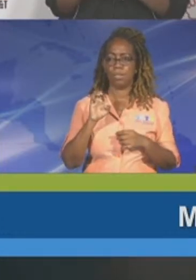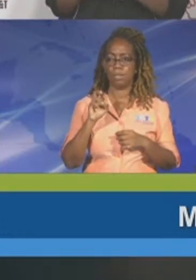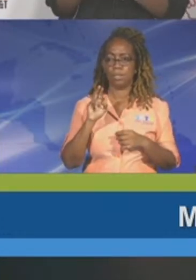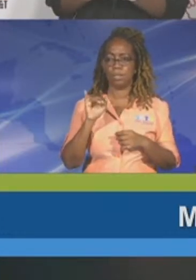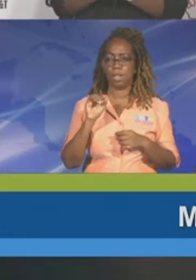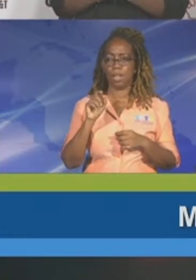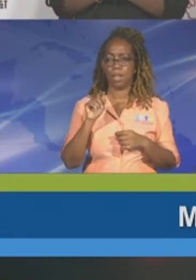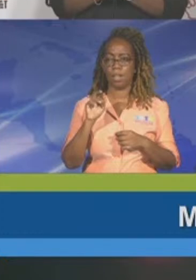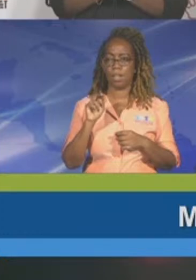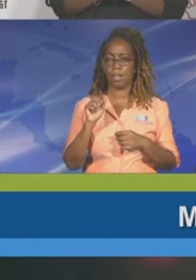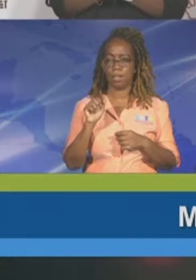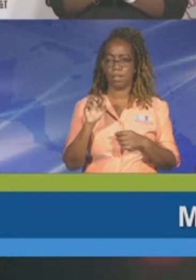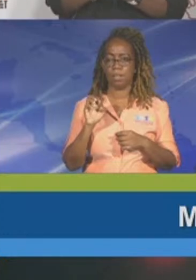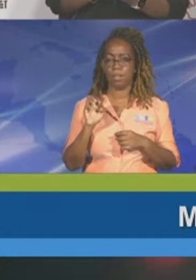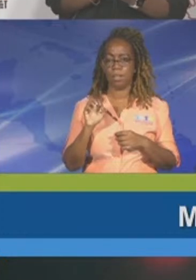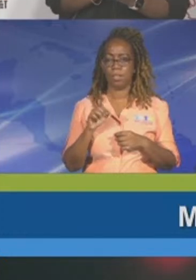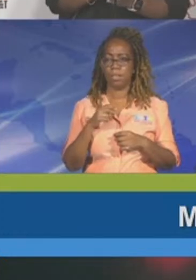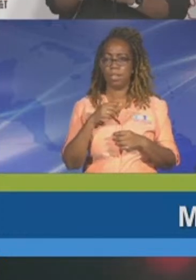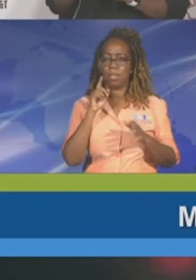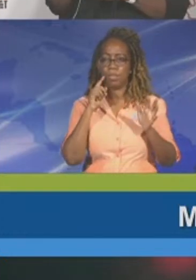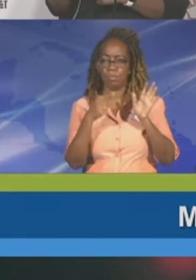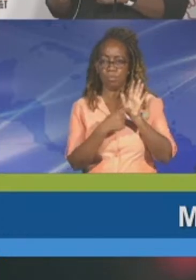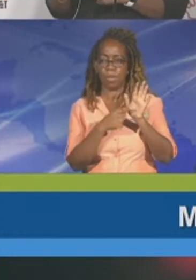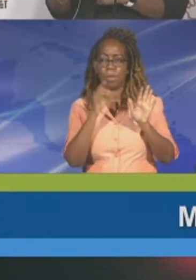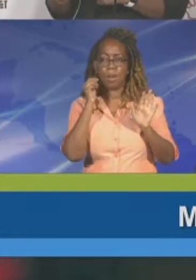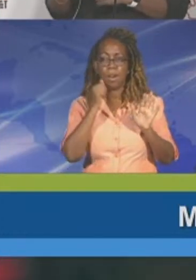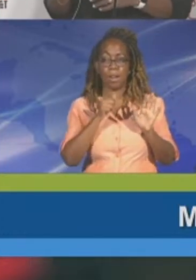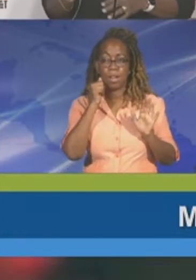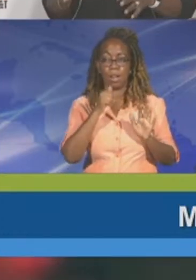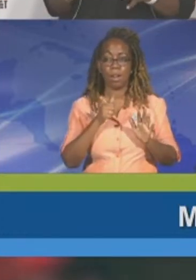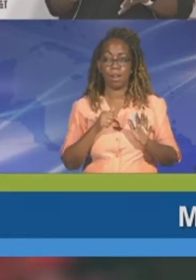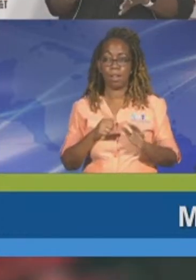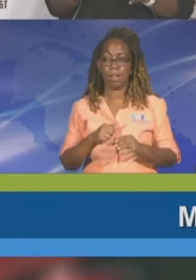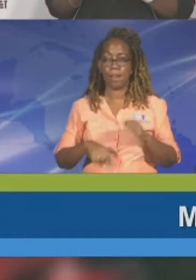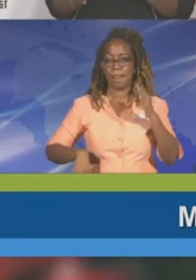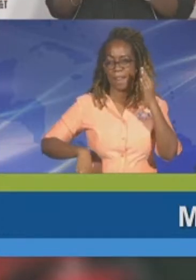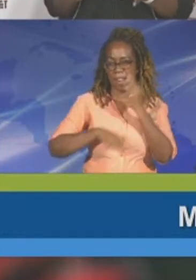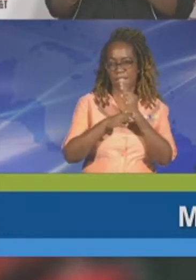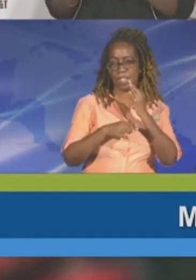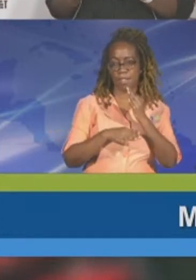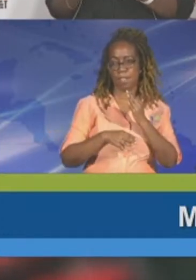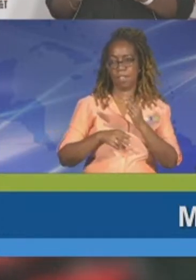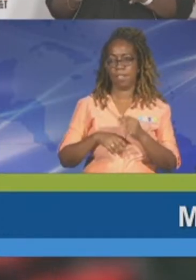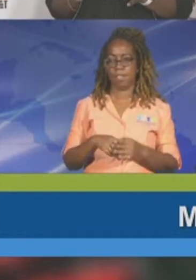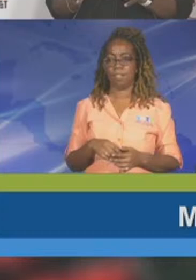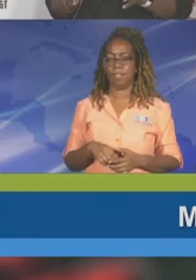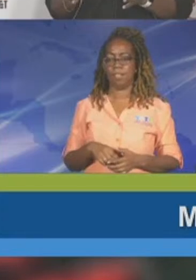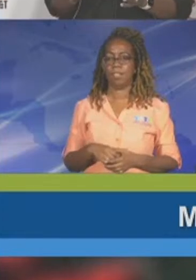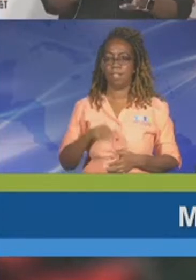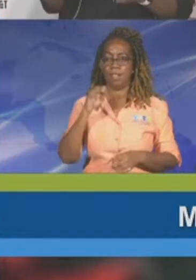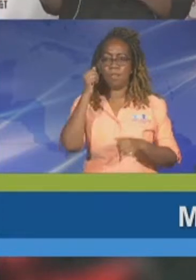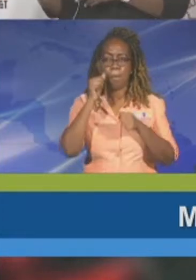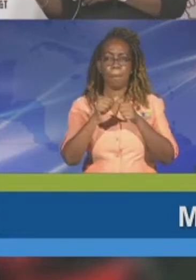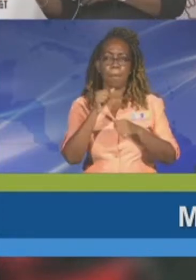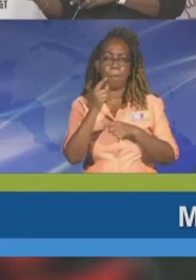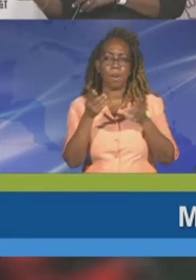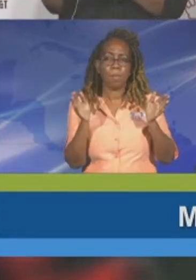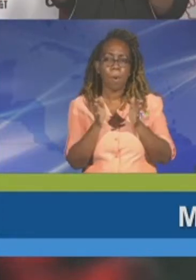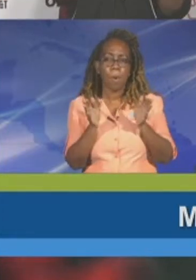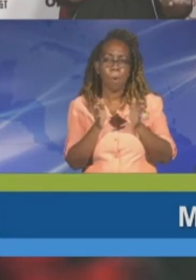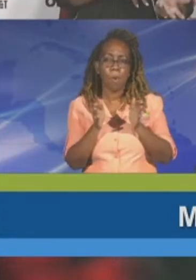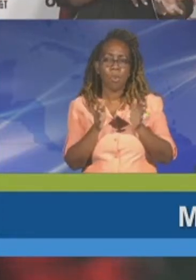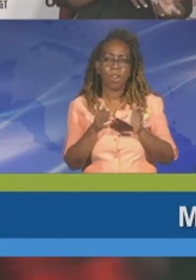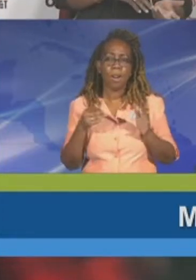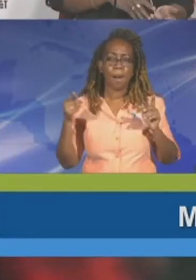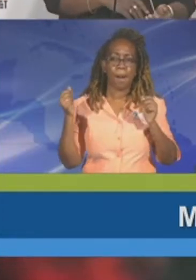point you to that diagram of the little girl kicking the toy. Some of us would remember that toy when we were small, where every time you kicked it, it